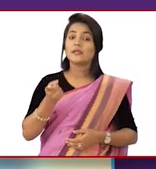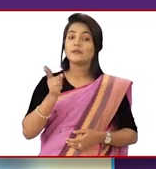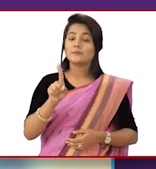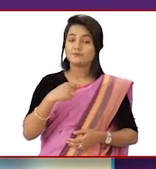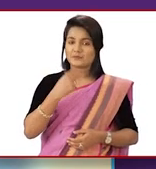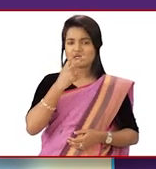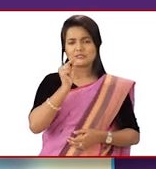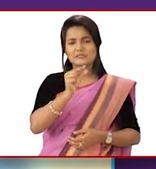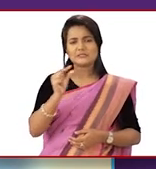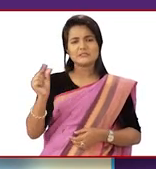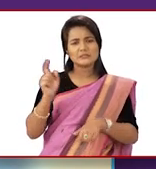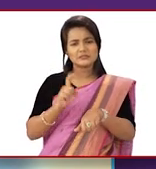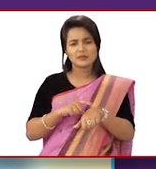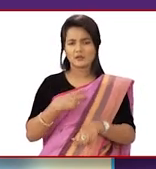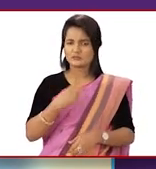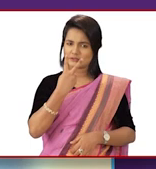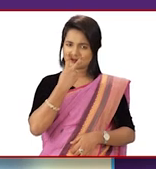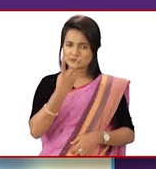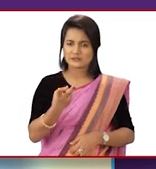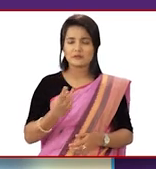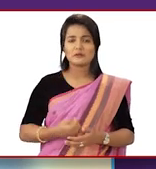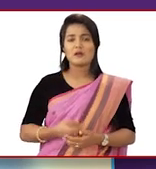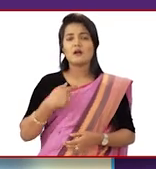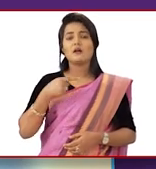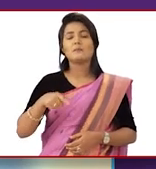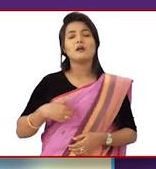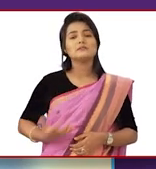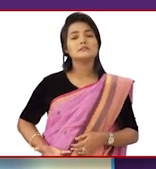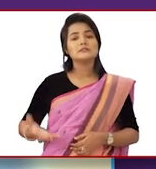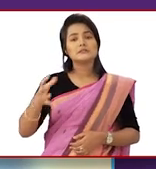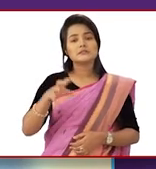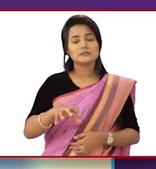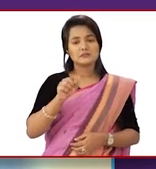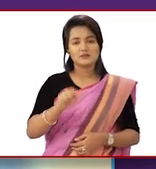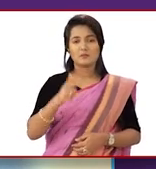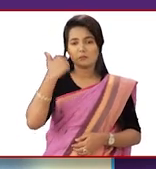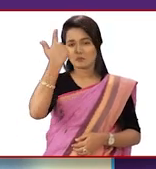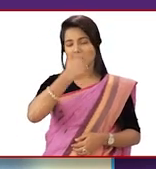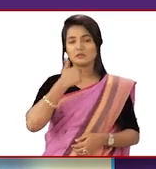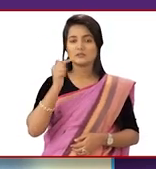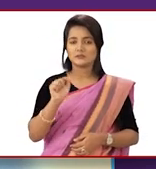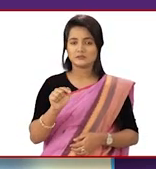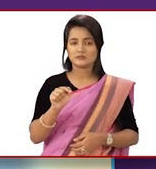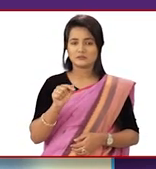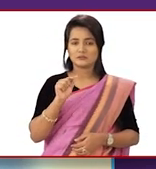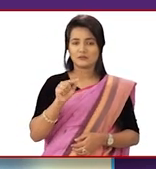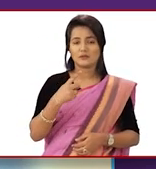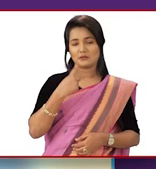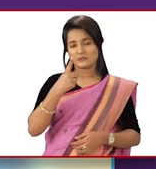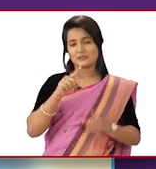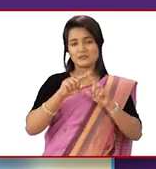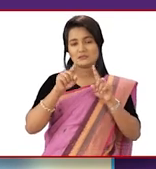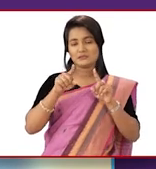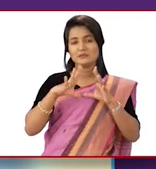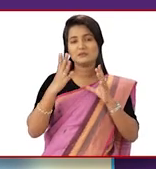so, sometimes I do see, especially in our country, that people tend to, brand things